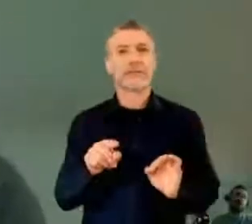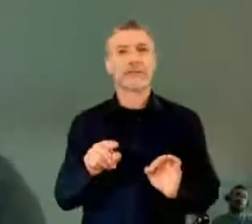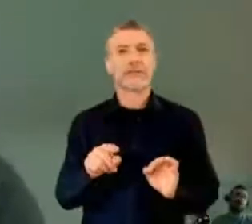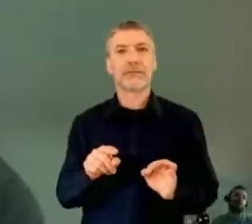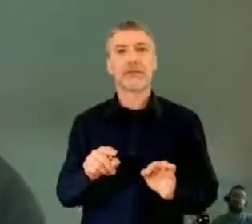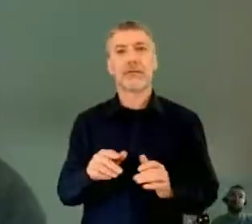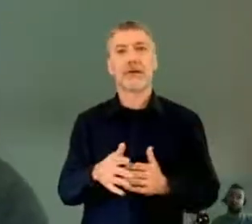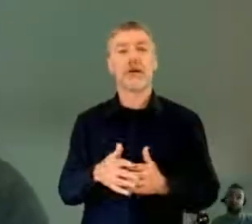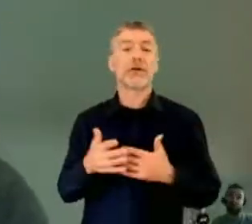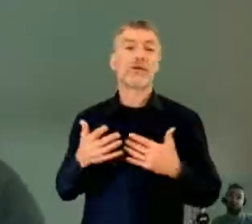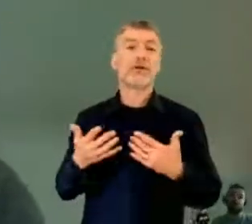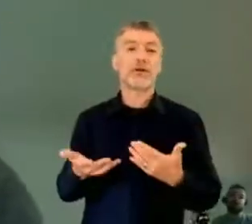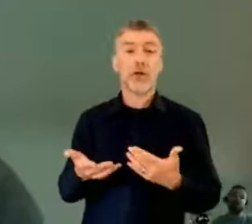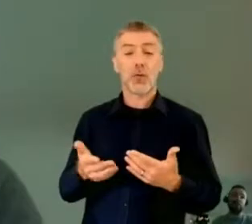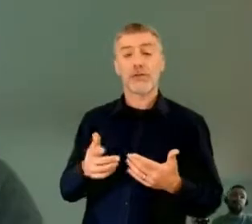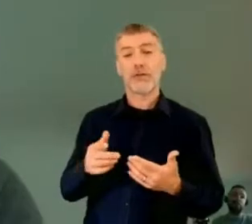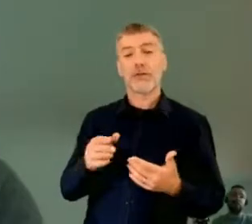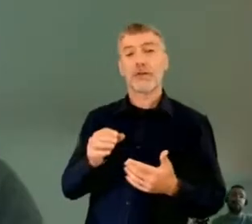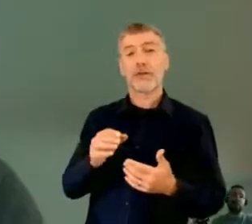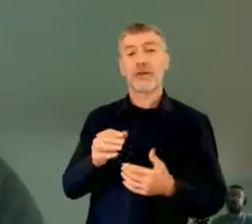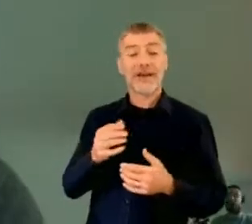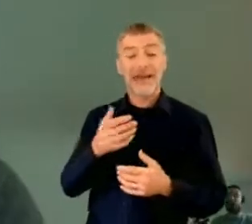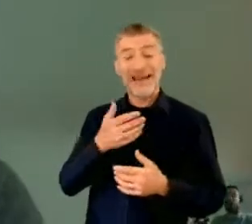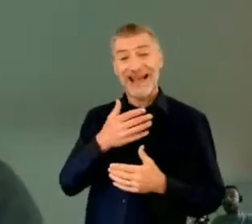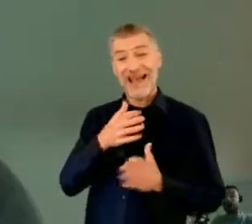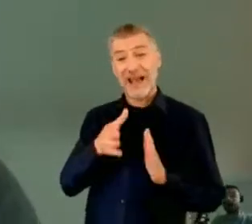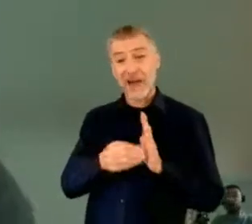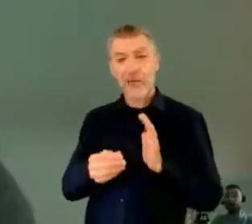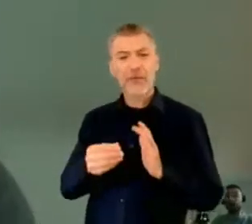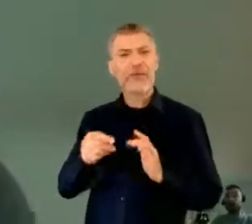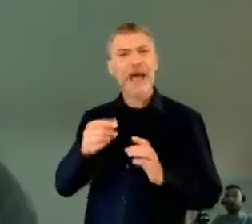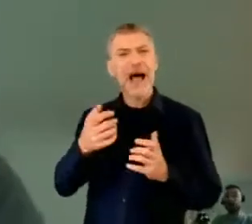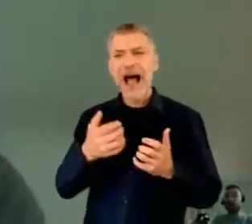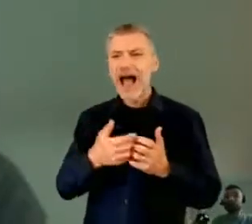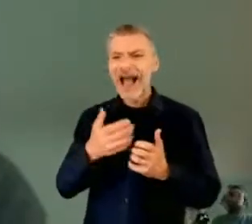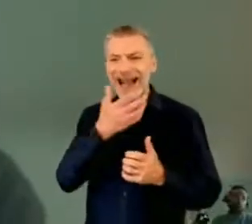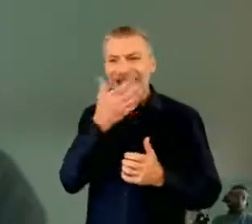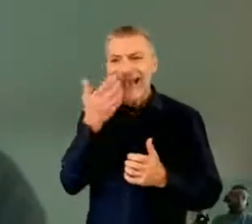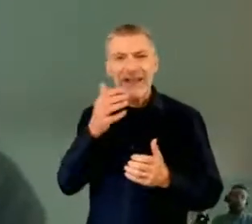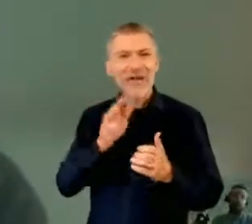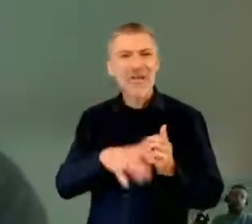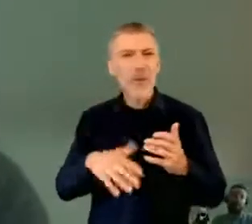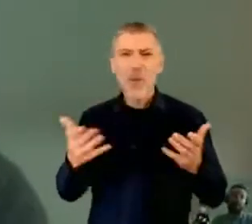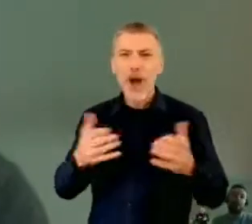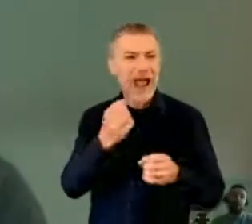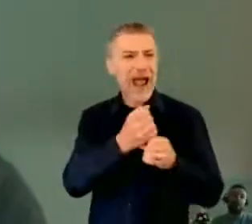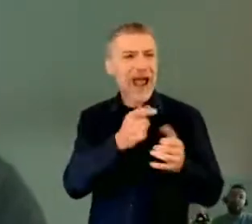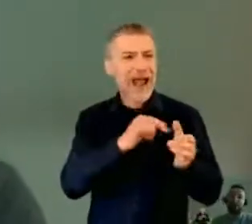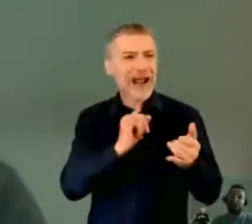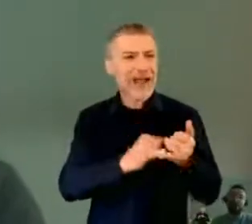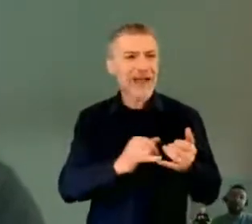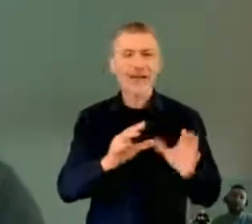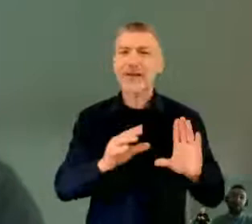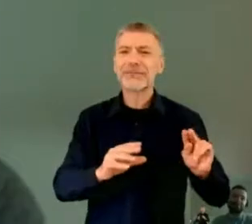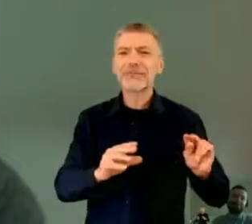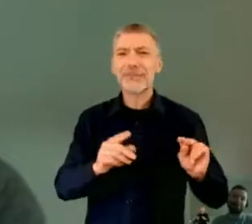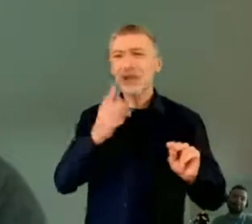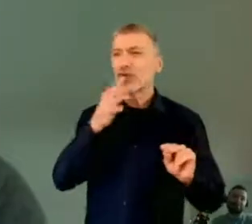devices, so using heat pumps to heat your homes, and when you're going on the roads, investing in electric